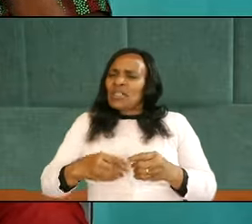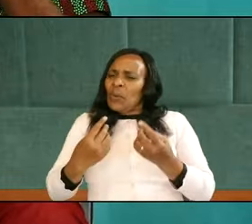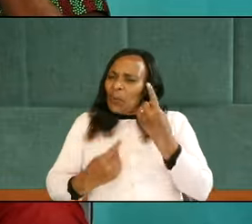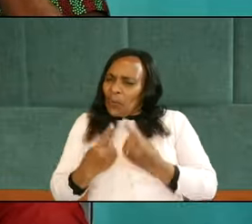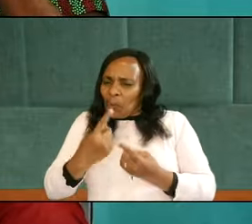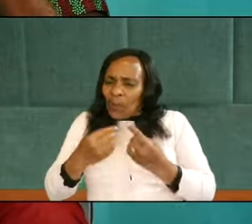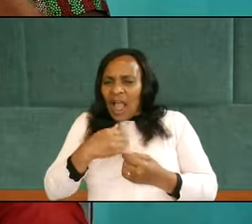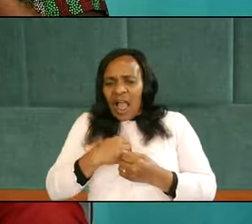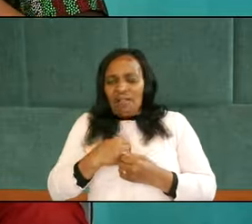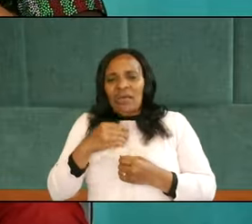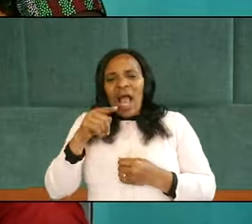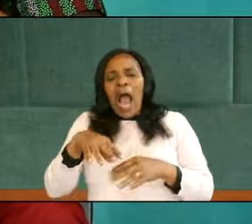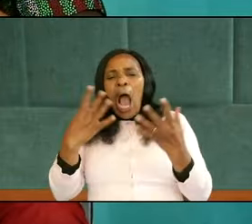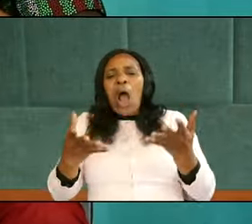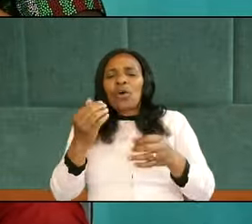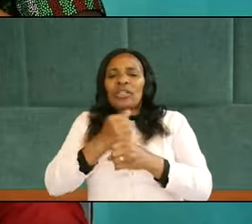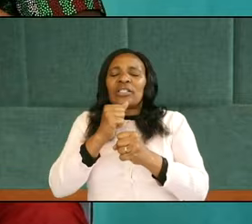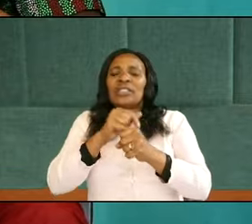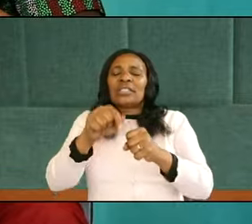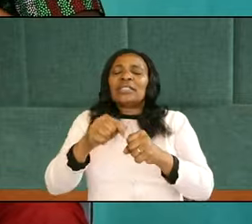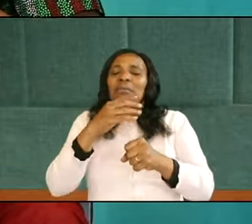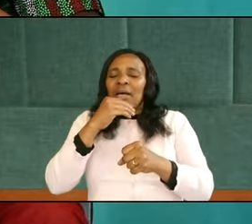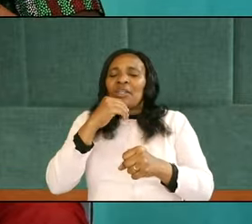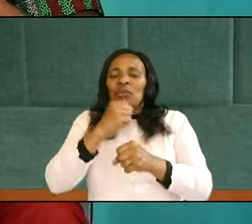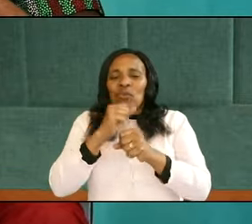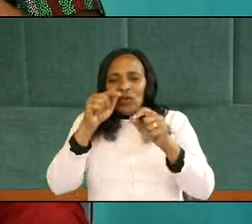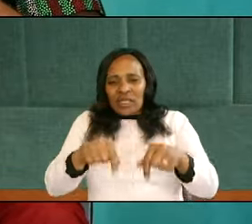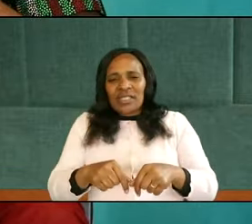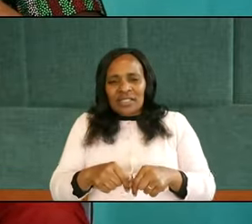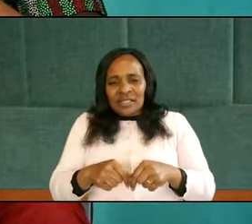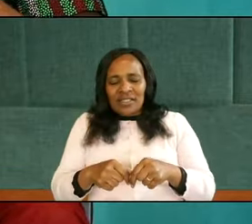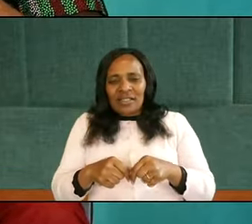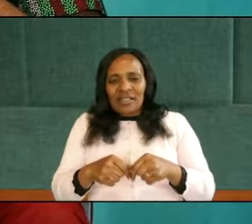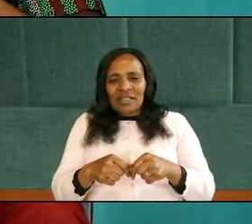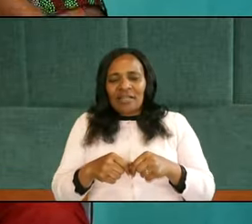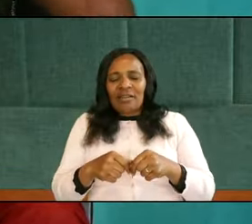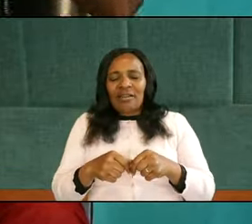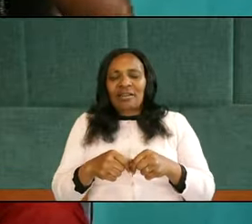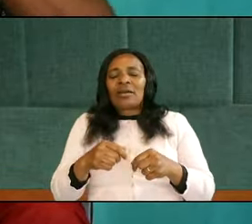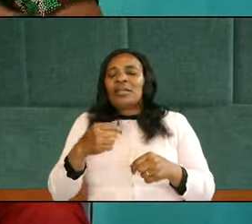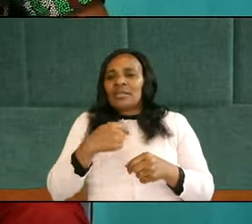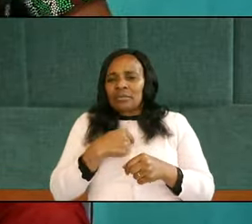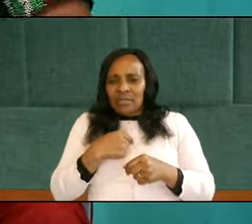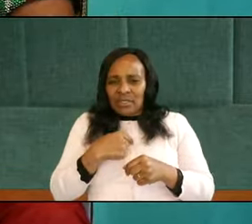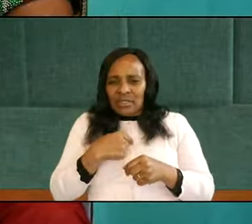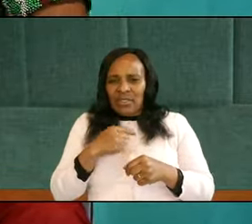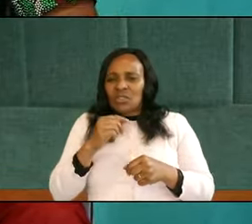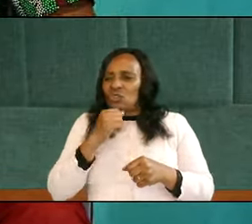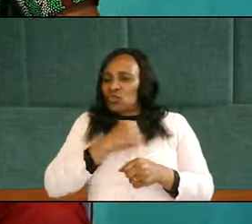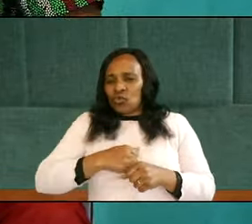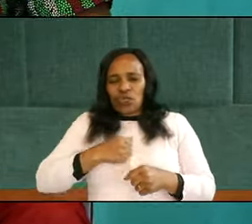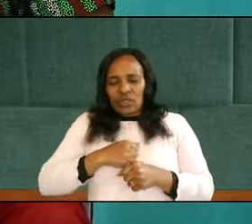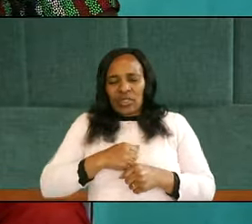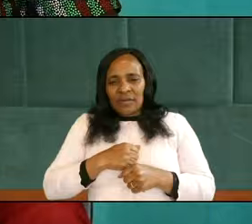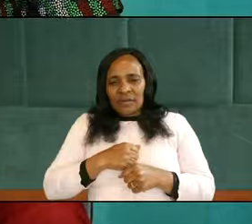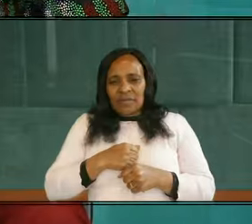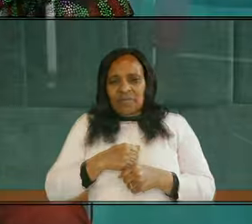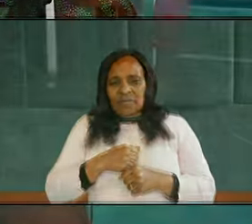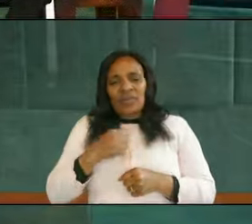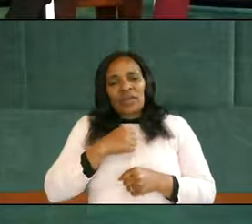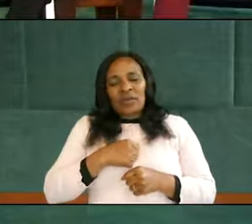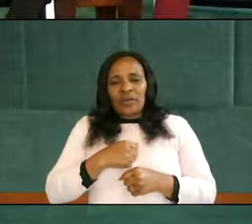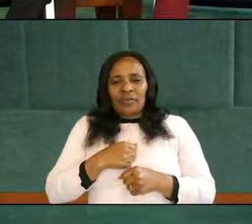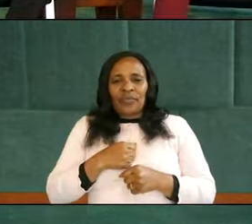guy, anyway. He's like, what? Oh, kumbe. Like, by the way, it's me. I'm sorry. Yeah. You know. Thank you so much for